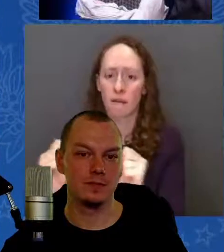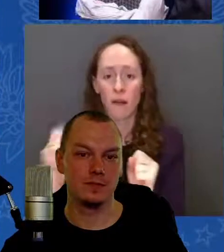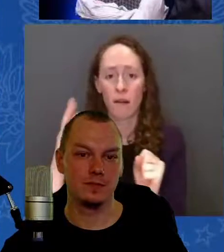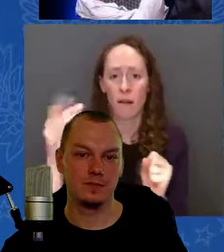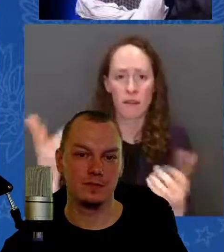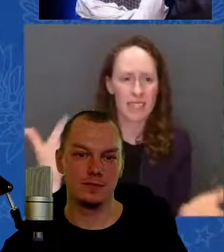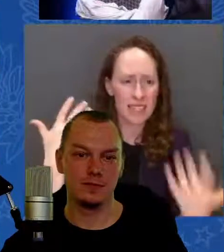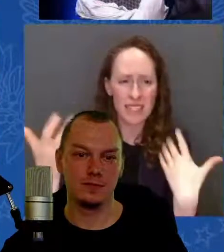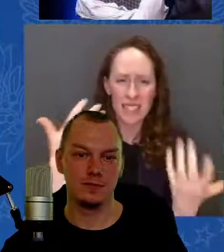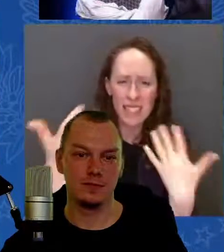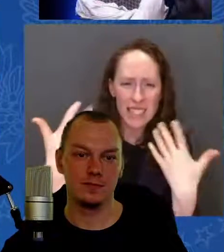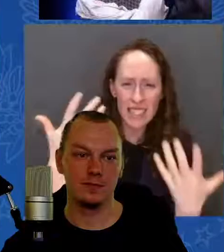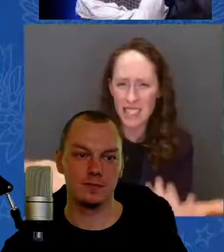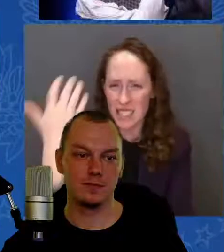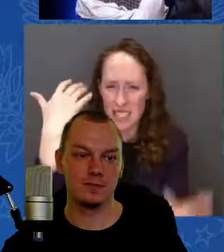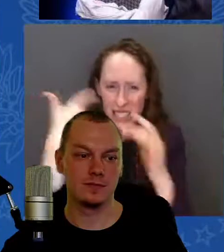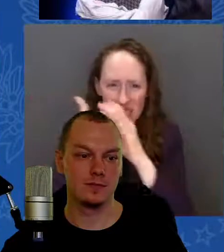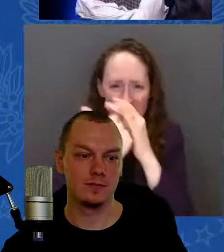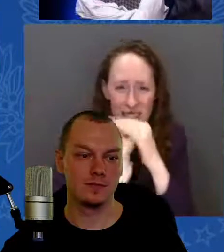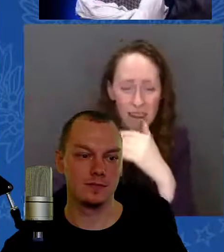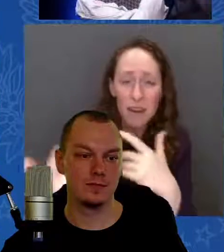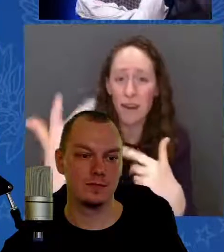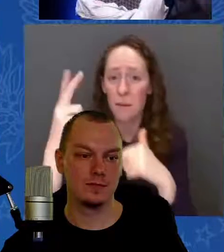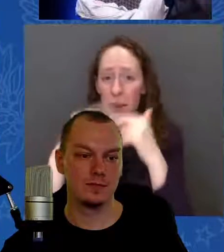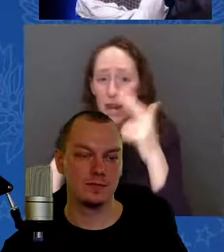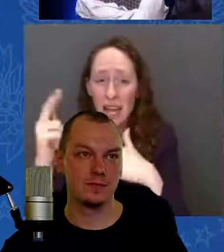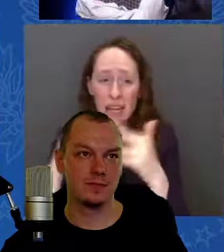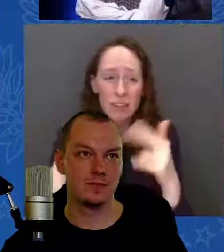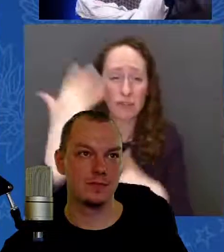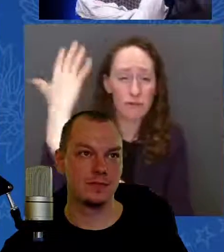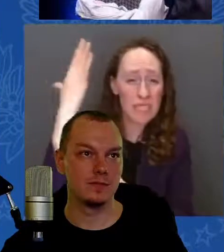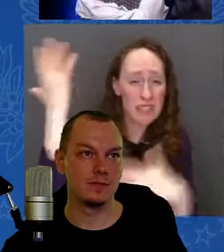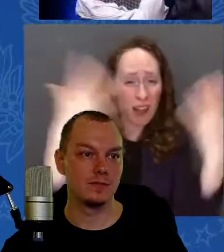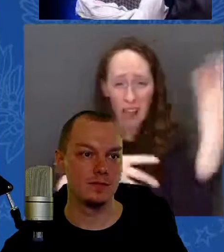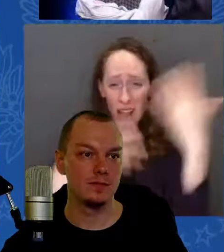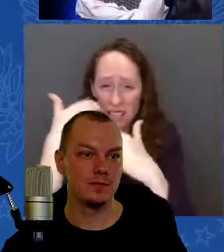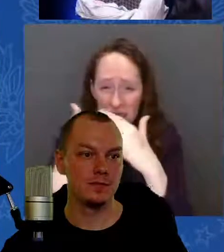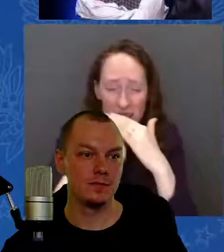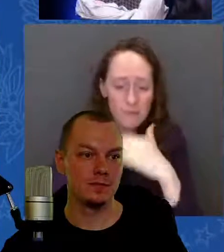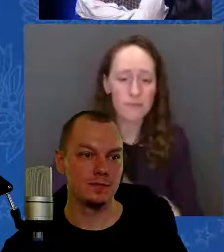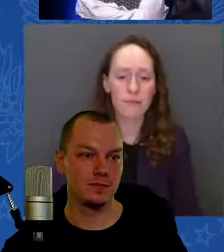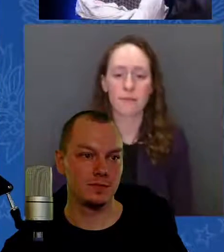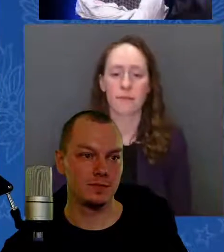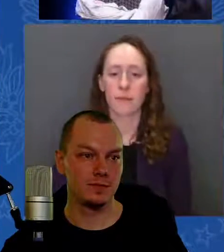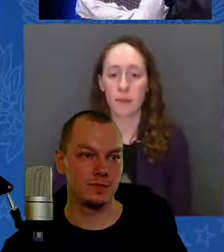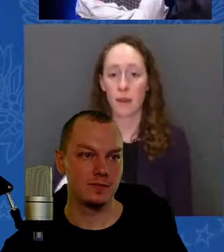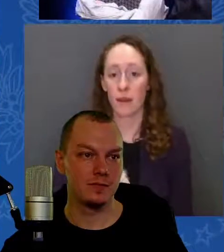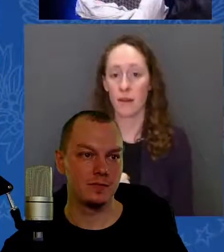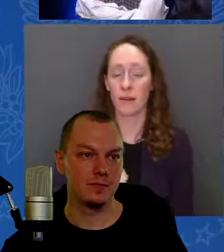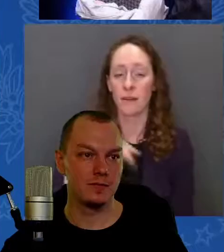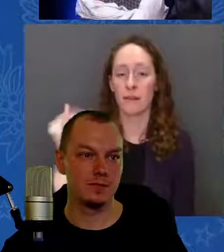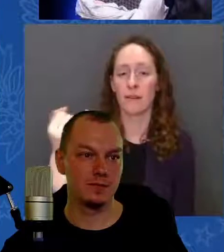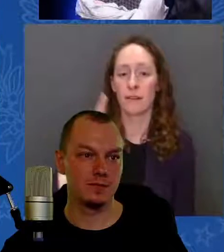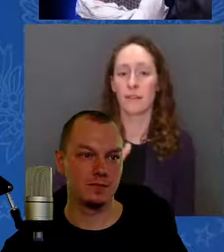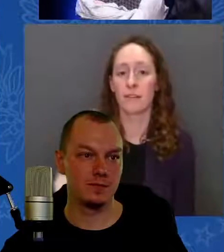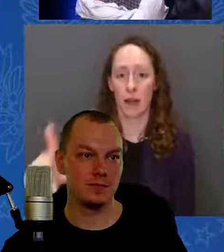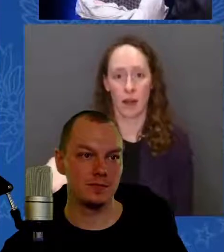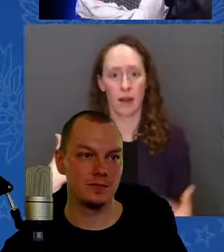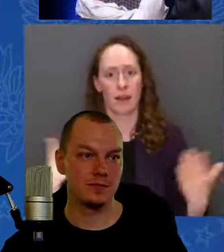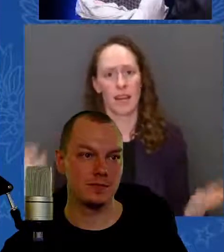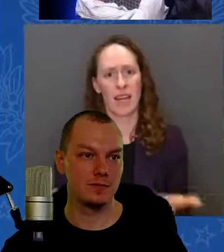show our support. Unfortunately, I've been to too many sites like this over the last 2